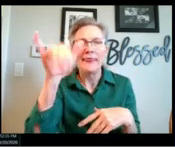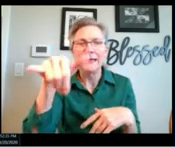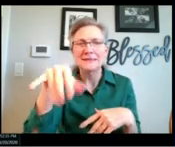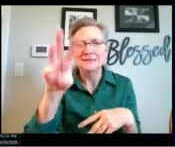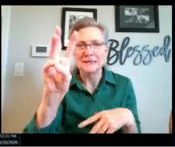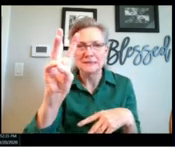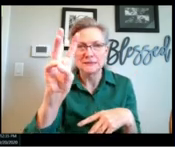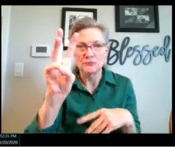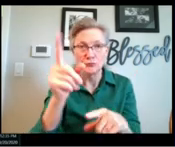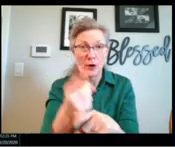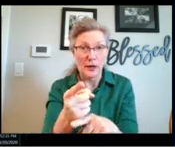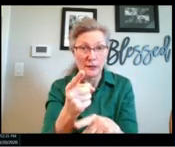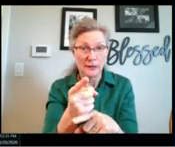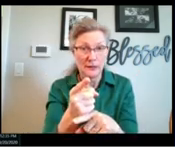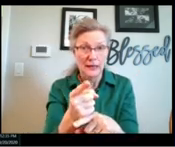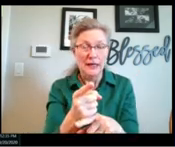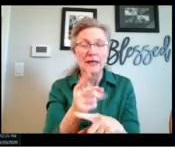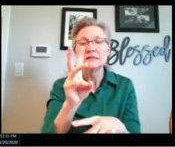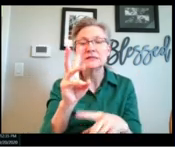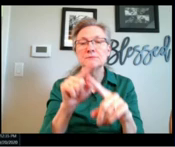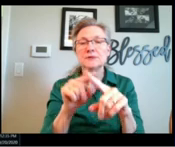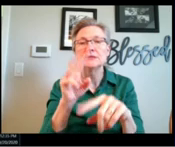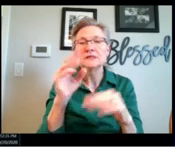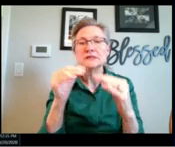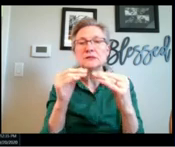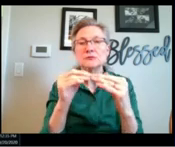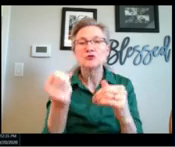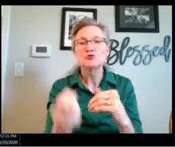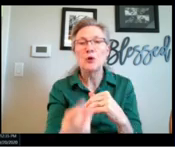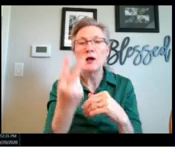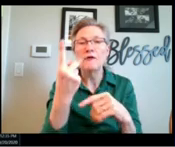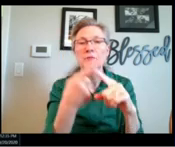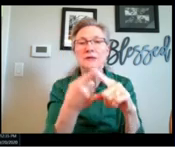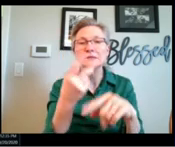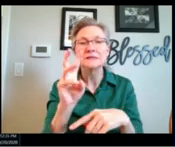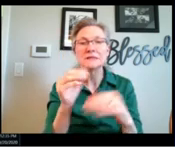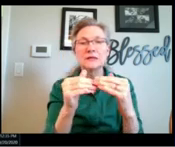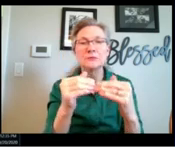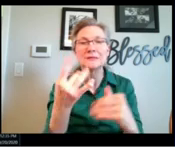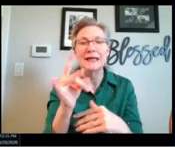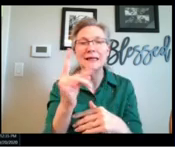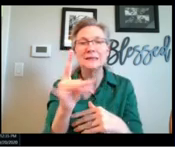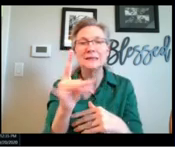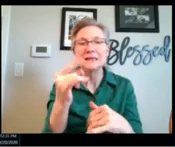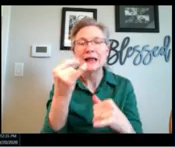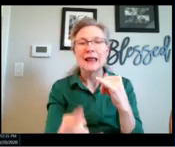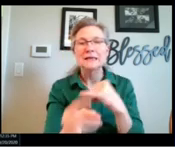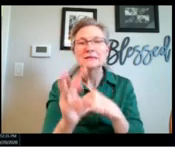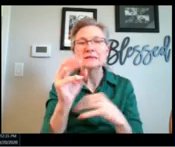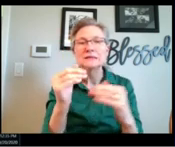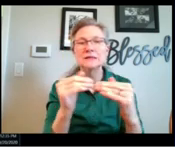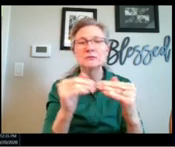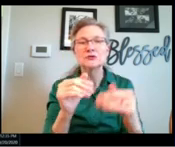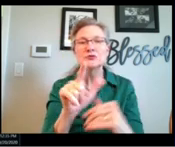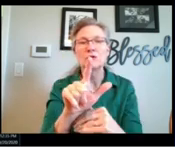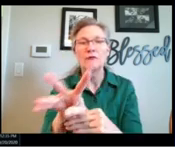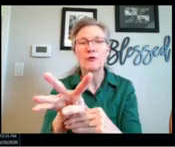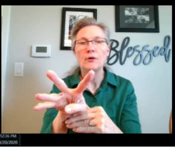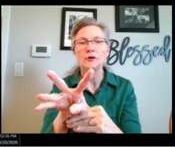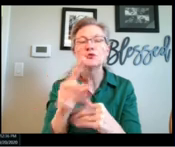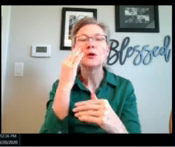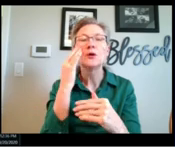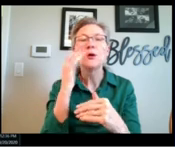be 6, right? 6 and 6 is 12, another 6 is 18, and our last 6 is 24.